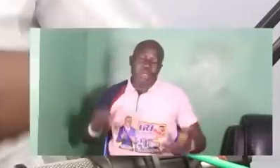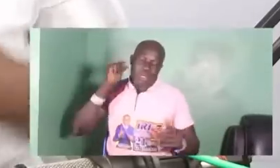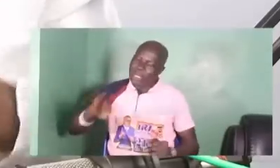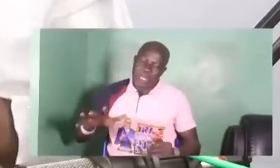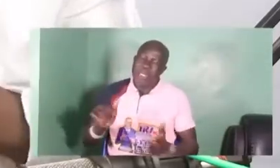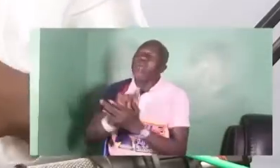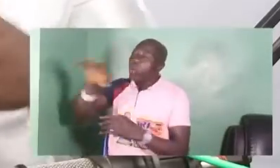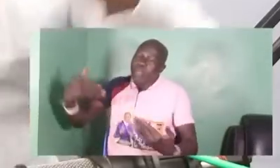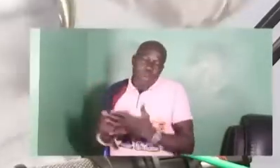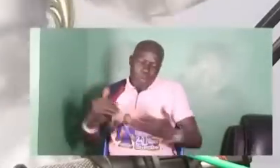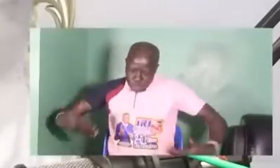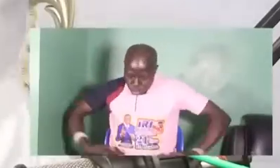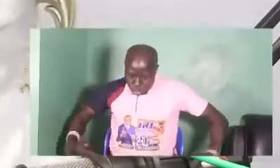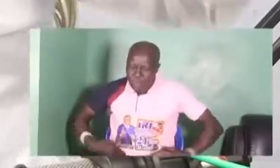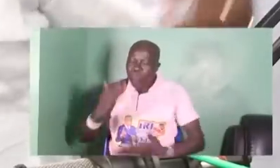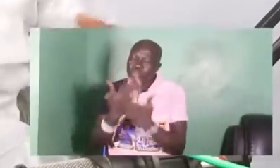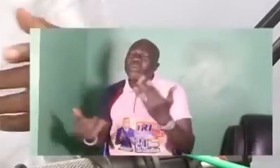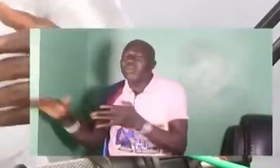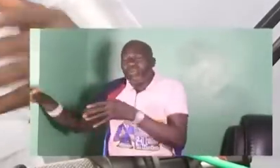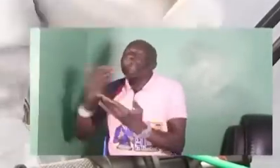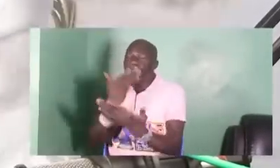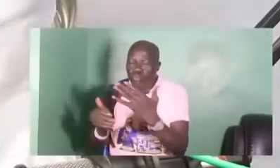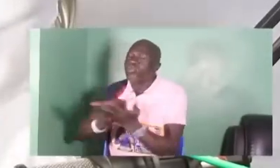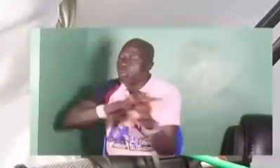ba le same a se ma gbe aye e bi de